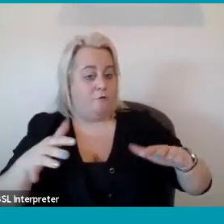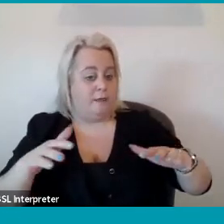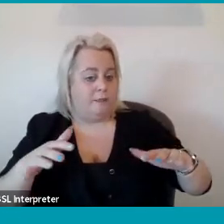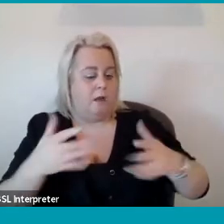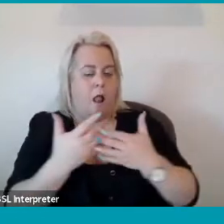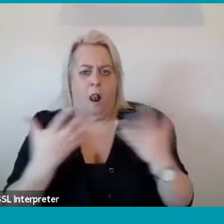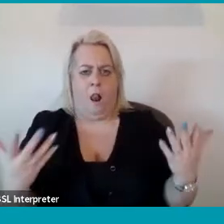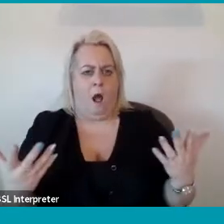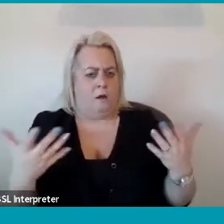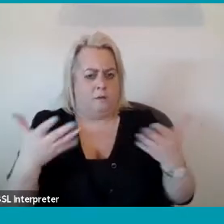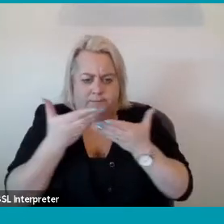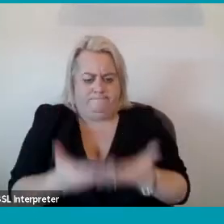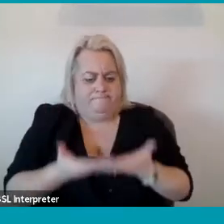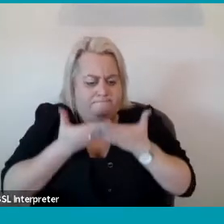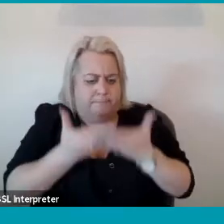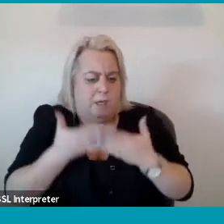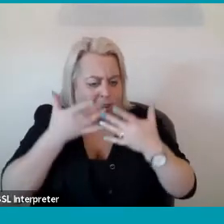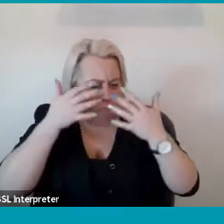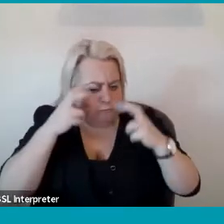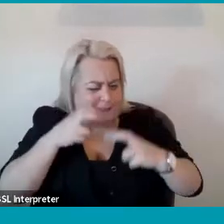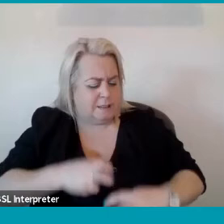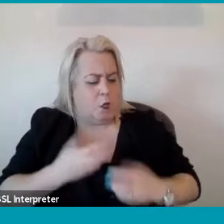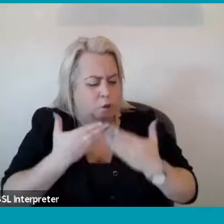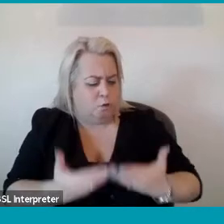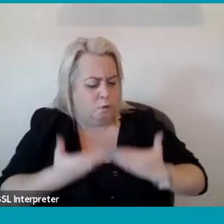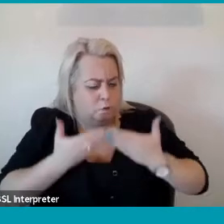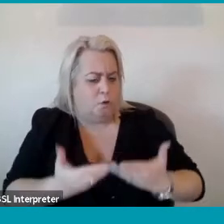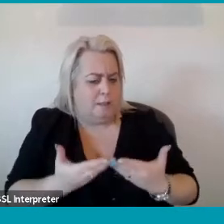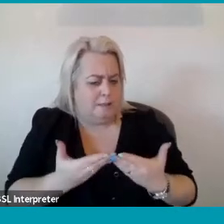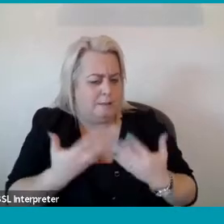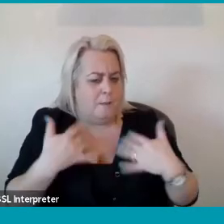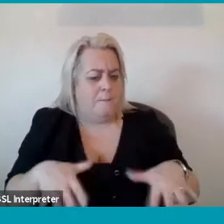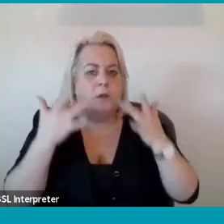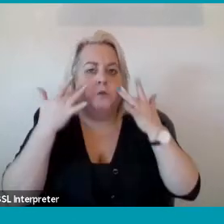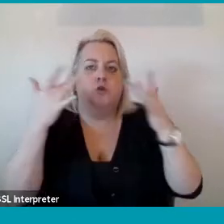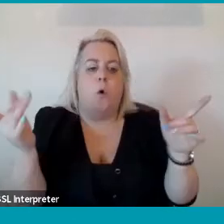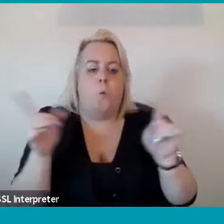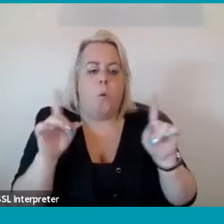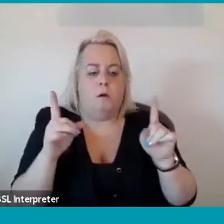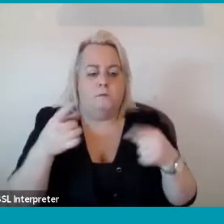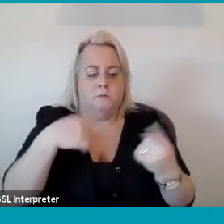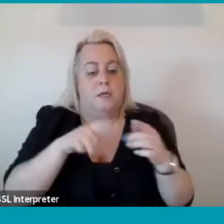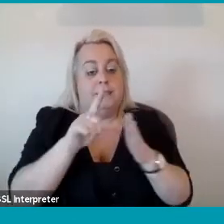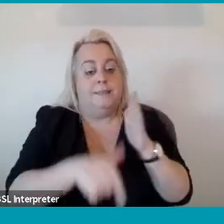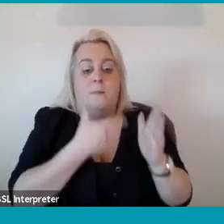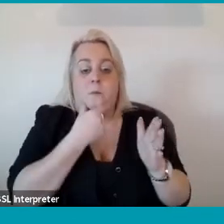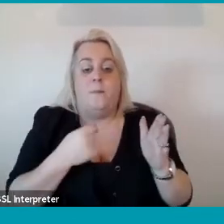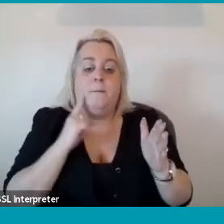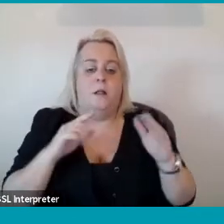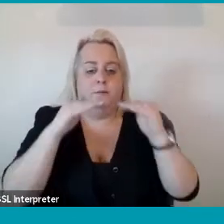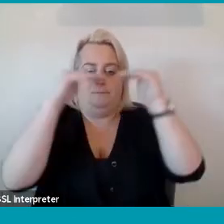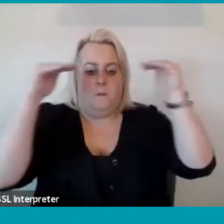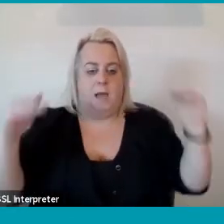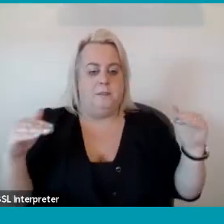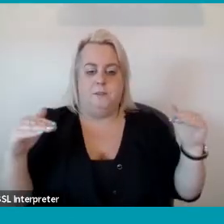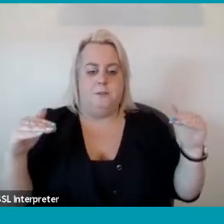studies that have shown this, are on average just as productive as non-disabled people. So if that's the average,